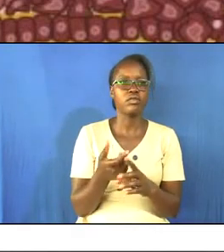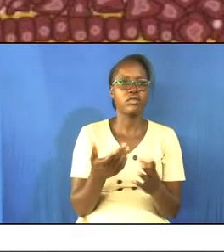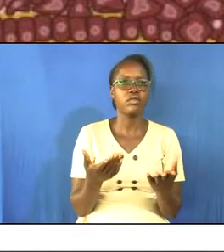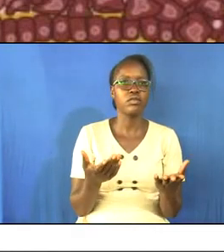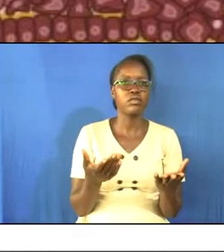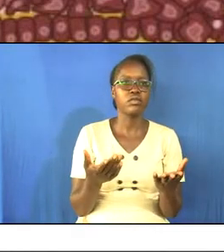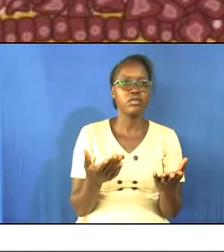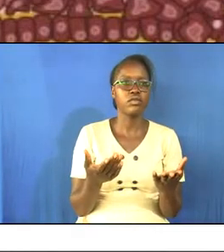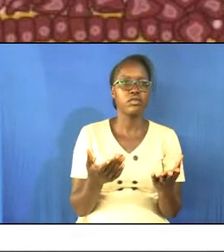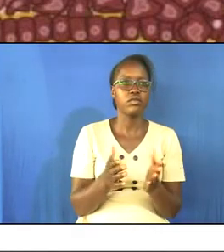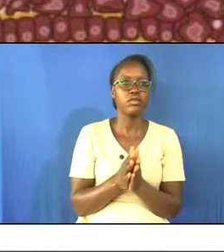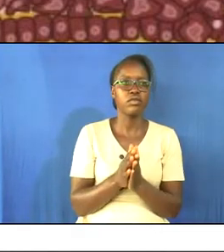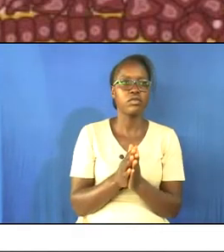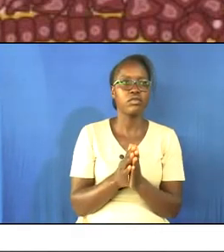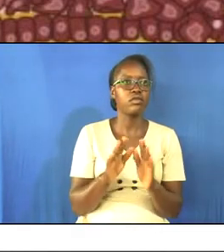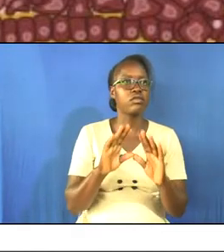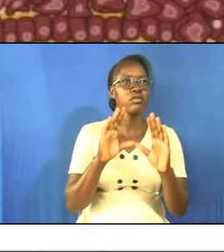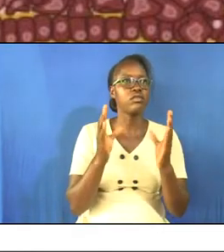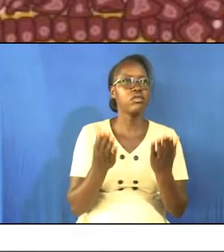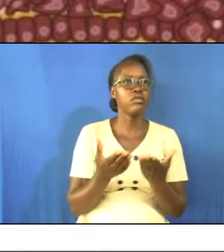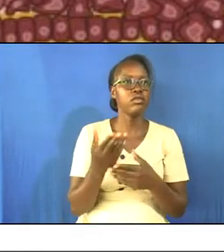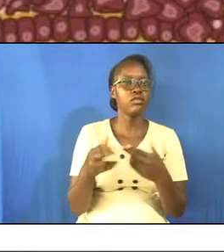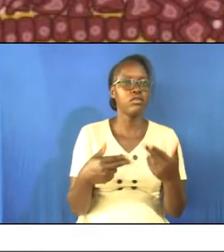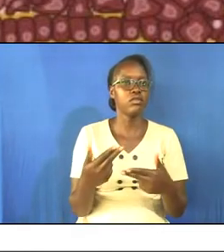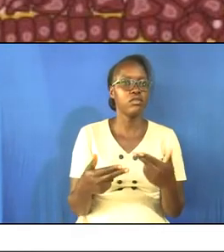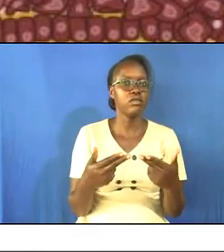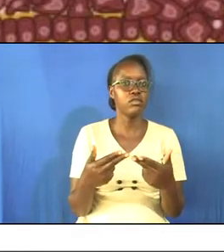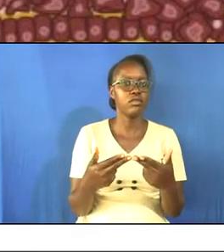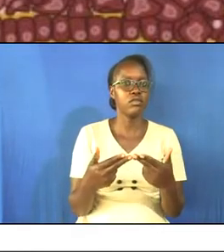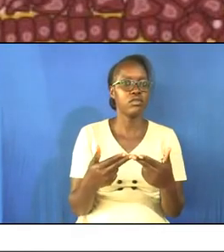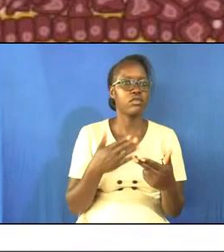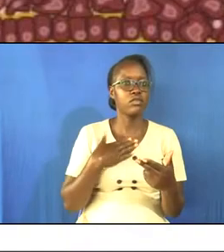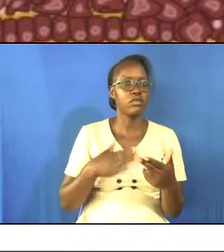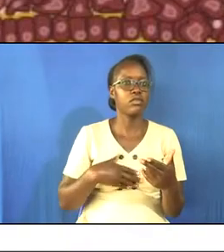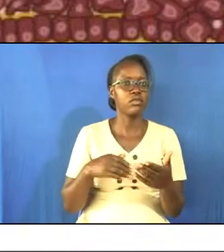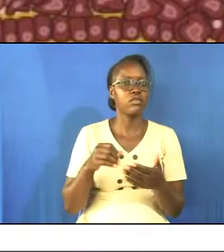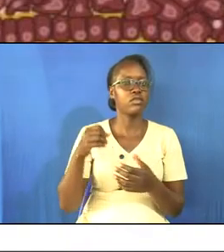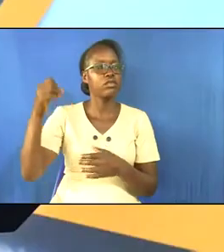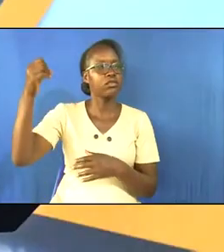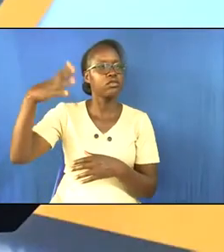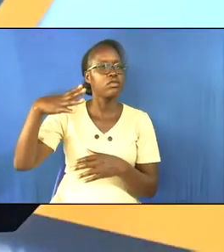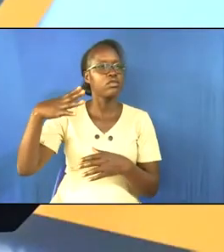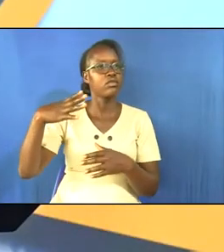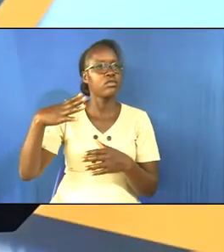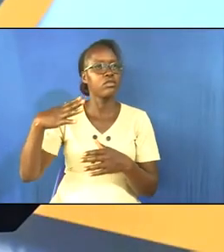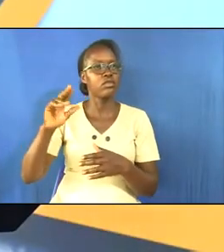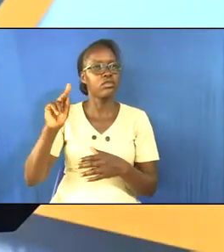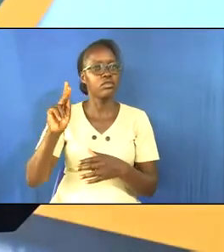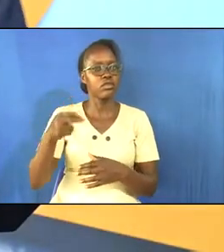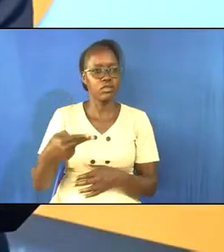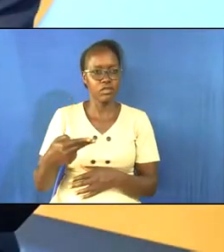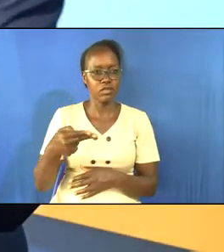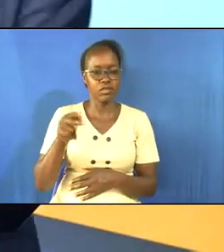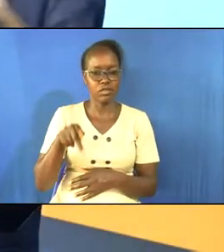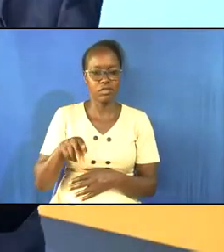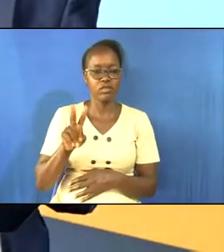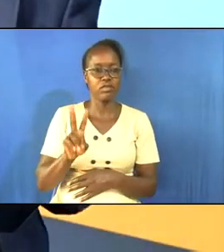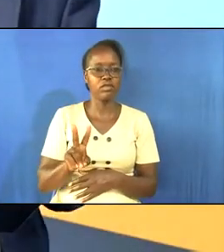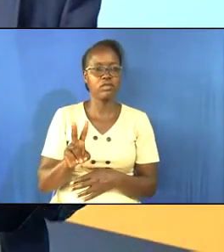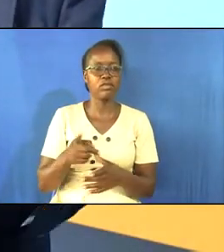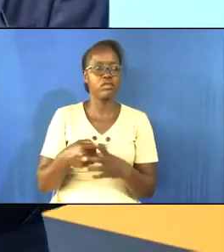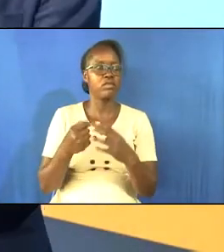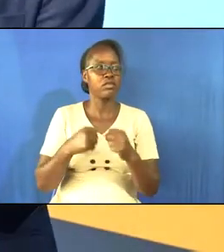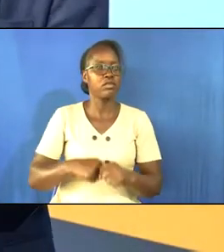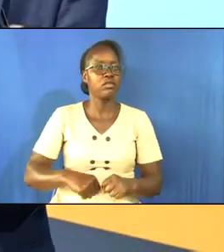dysplasia phase, it's an irreversible process. Once your body clears that human papillomavirus infection, you are able